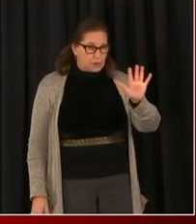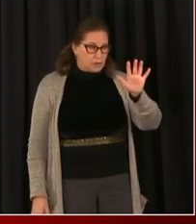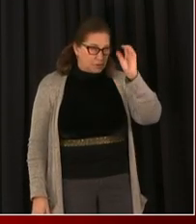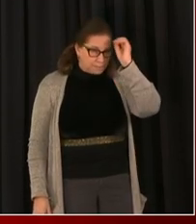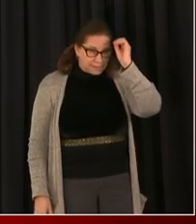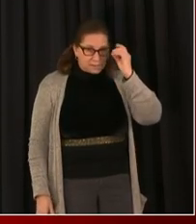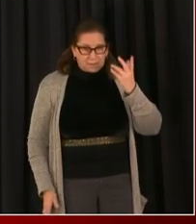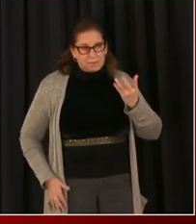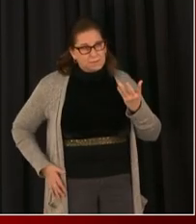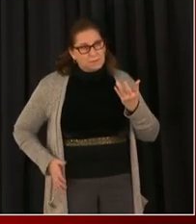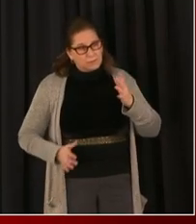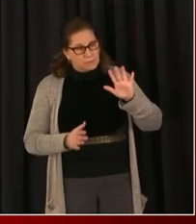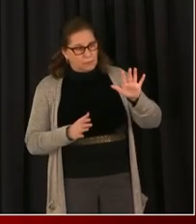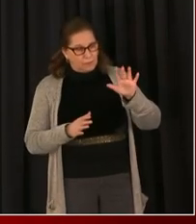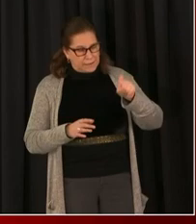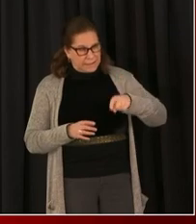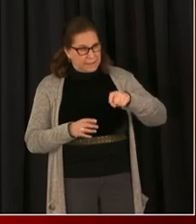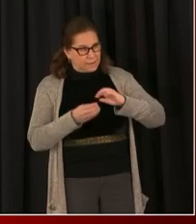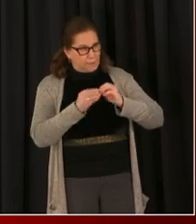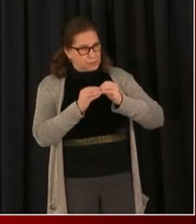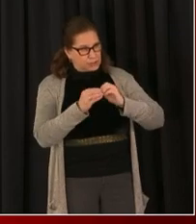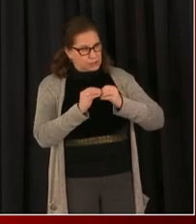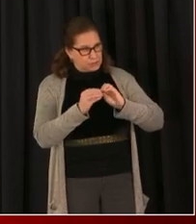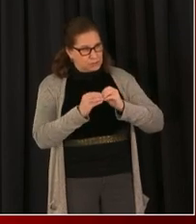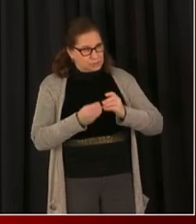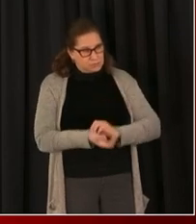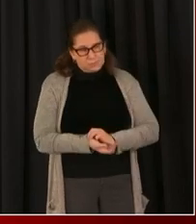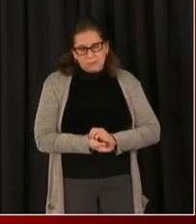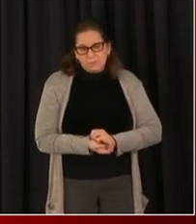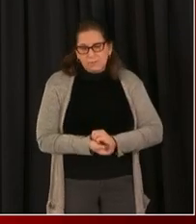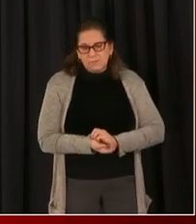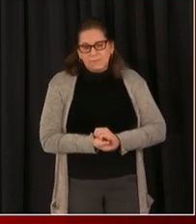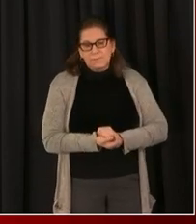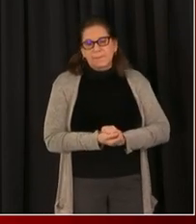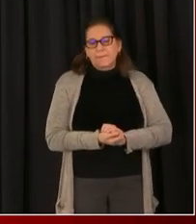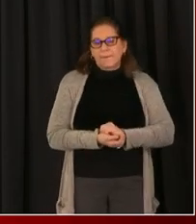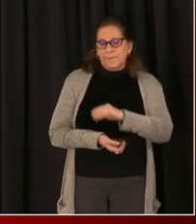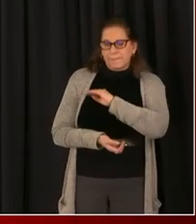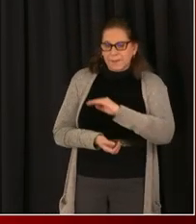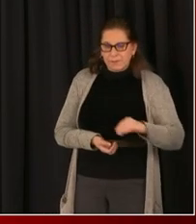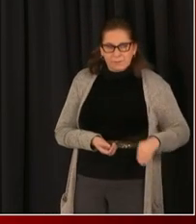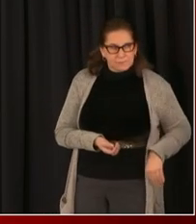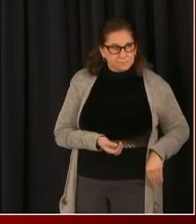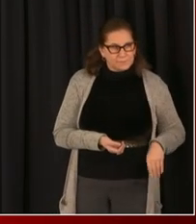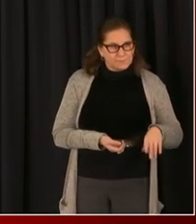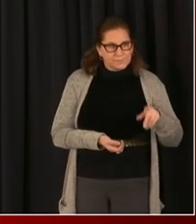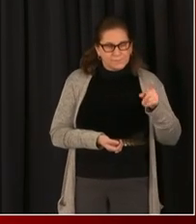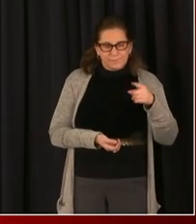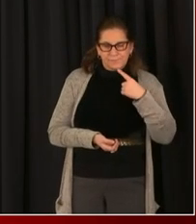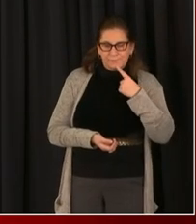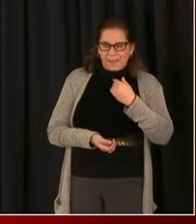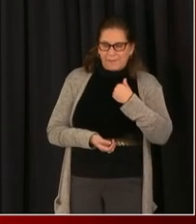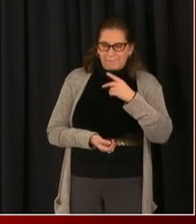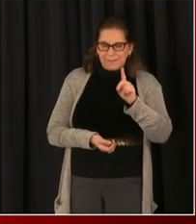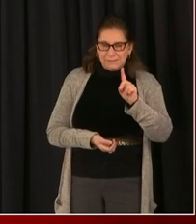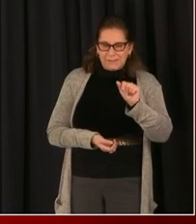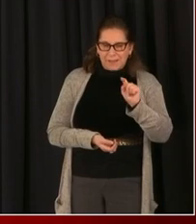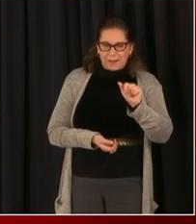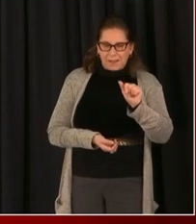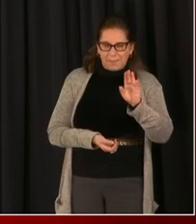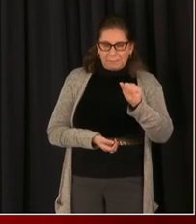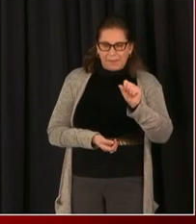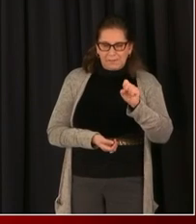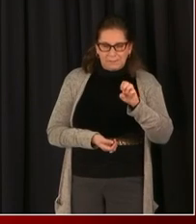think we look at the dashboard that you have reflects how DC Health makes recommendations to me about the state of our